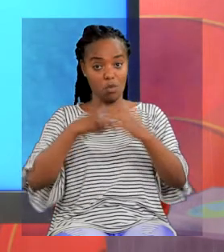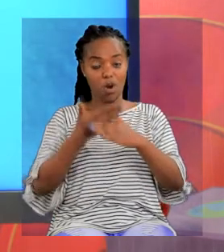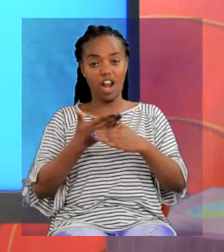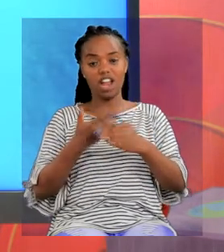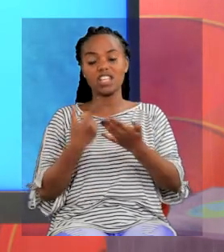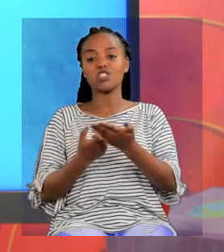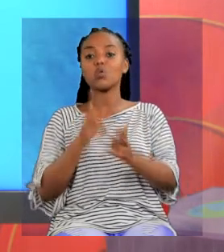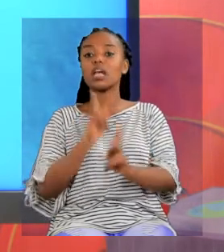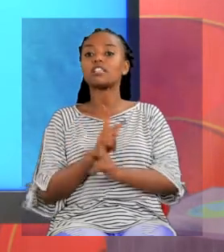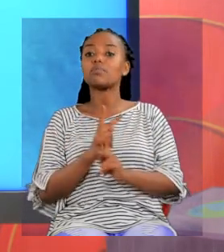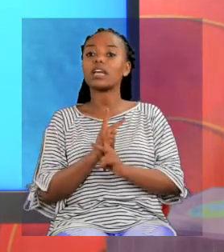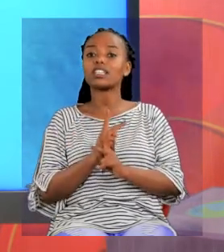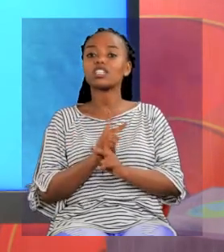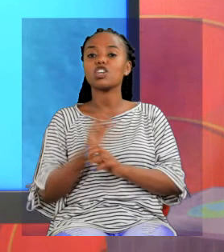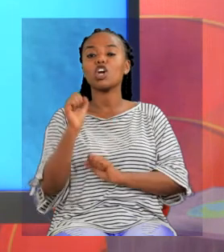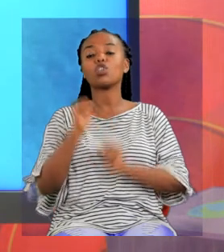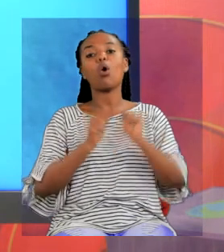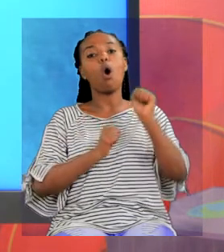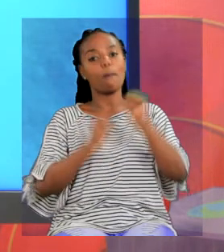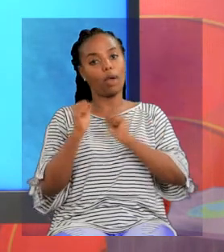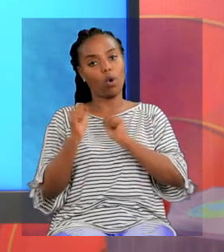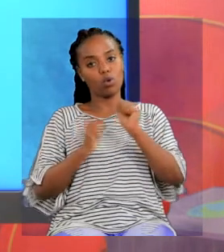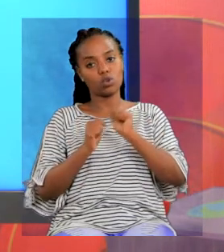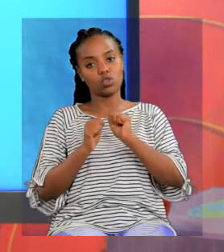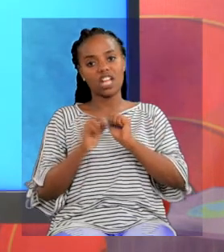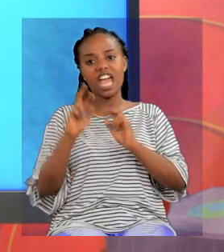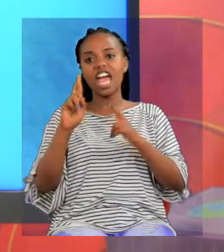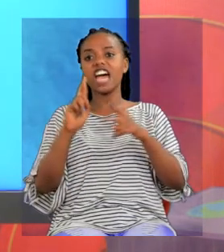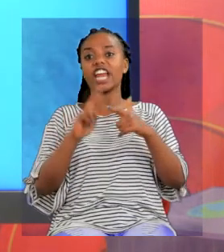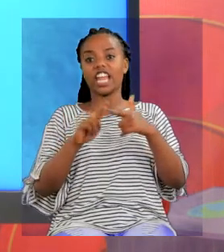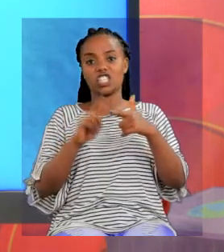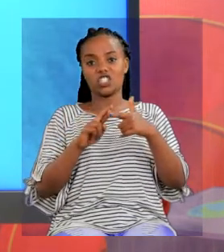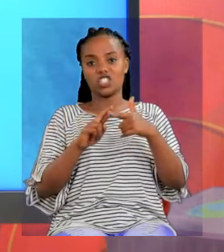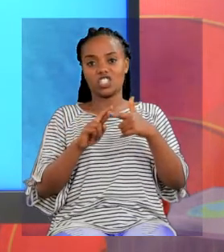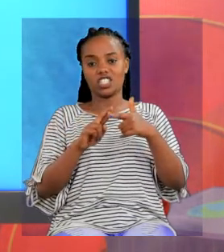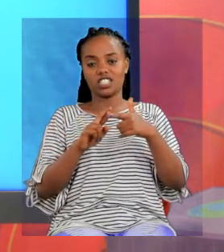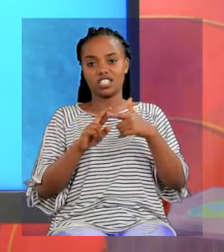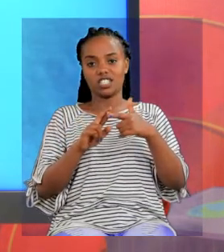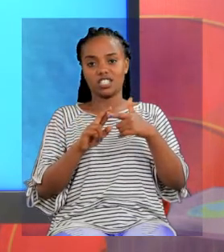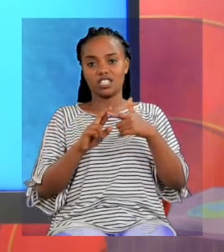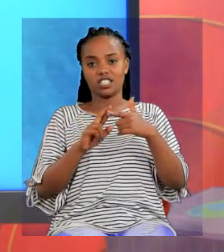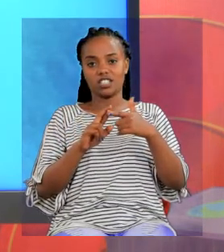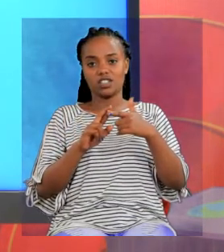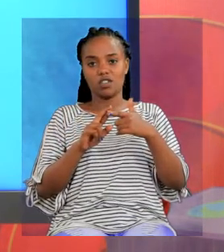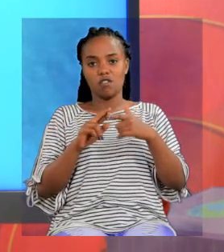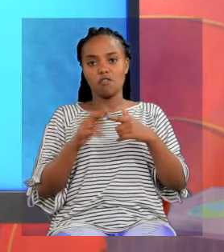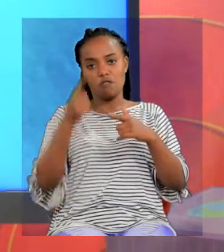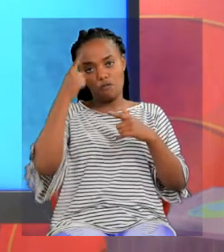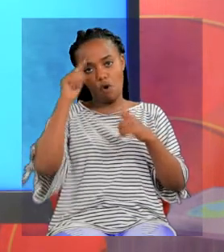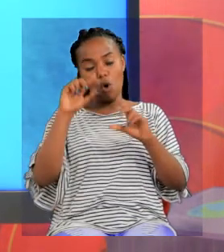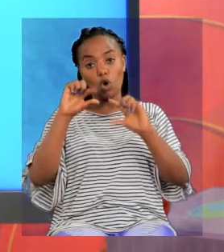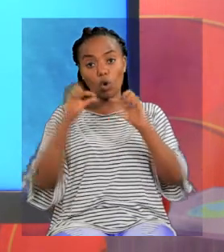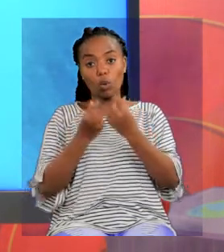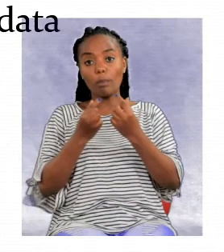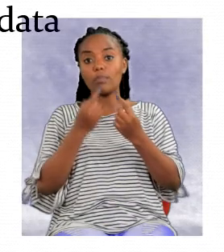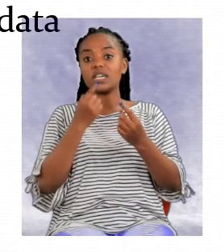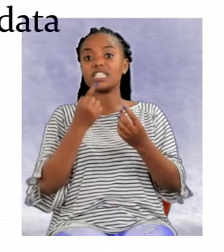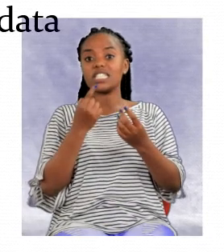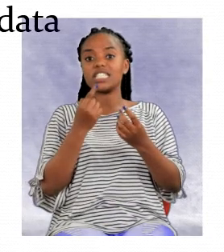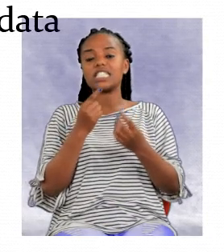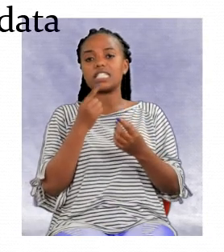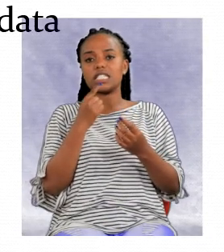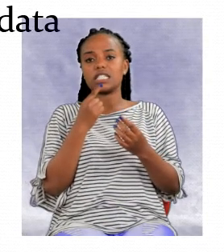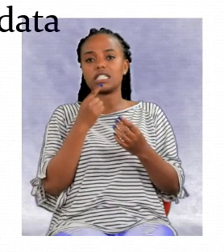are expected to compute range for group data and